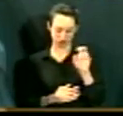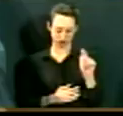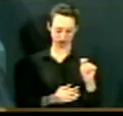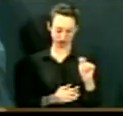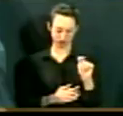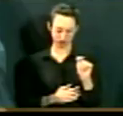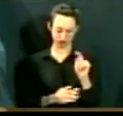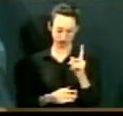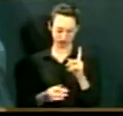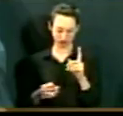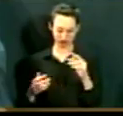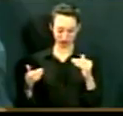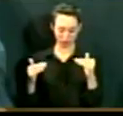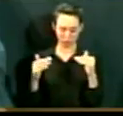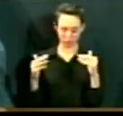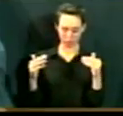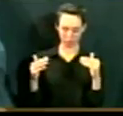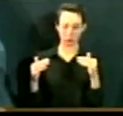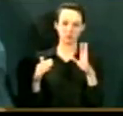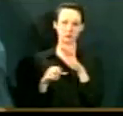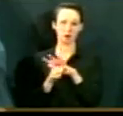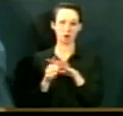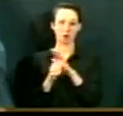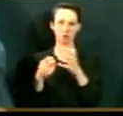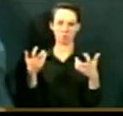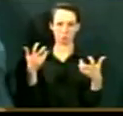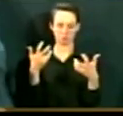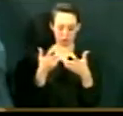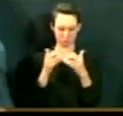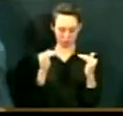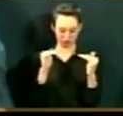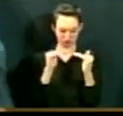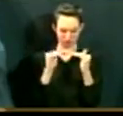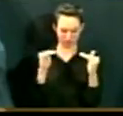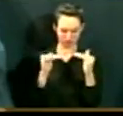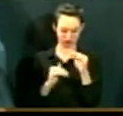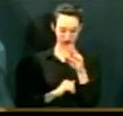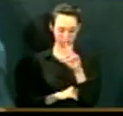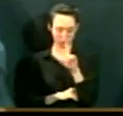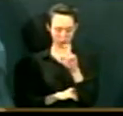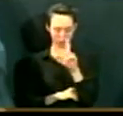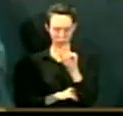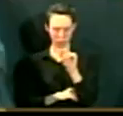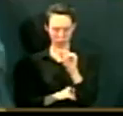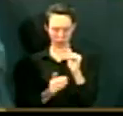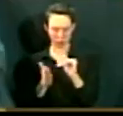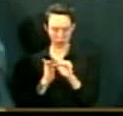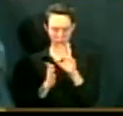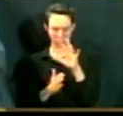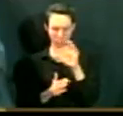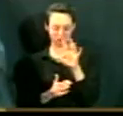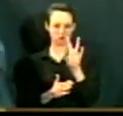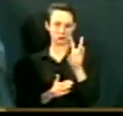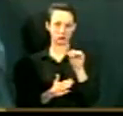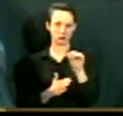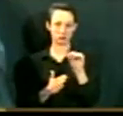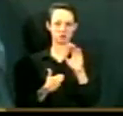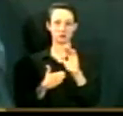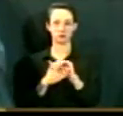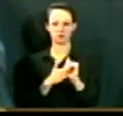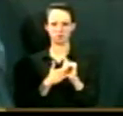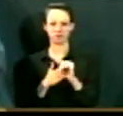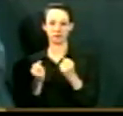Motion made by Ms. Roundtree, seconded by Mr. Norman. Is there any discussion? All in favor say aye. Aye.